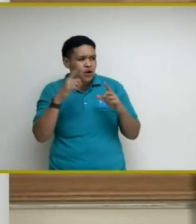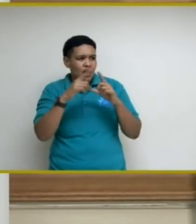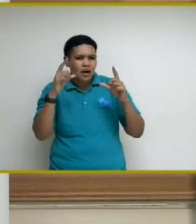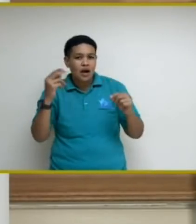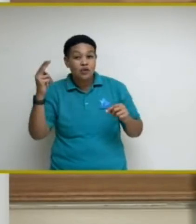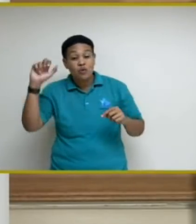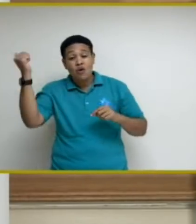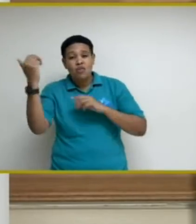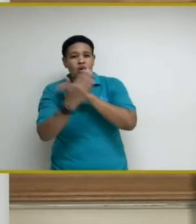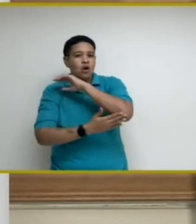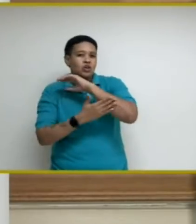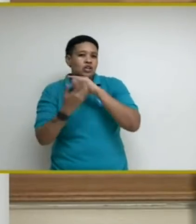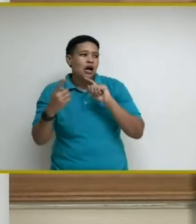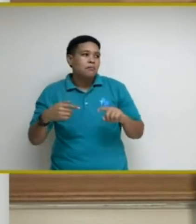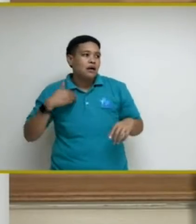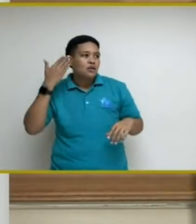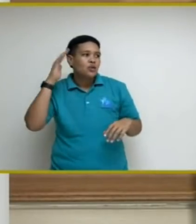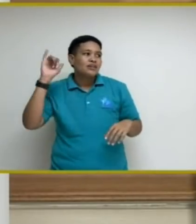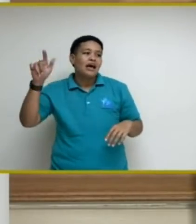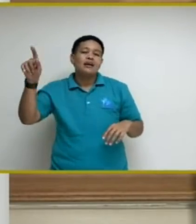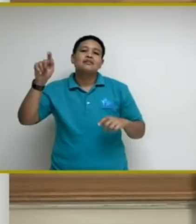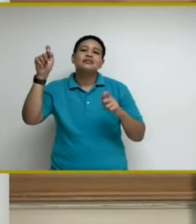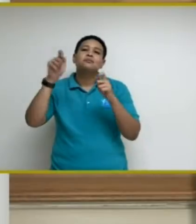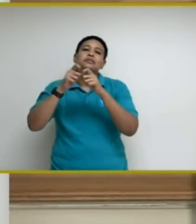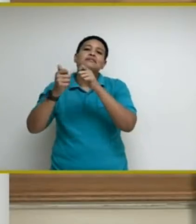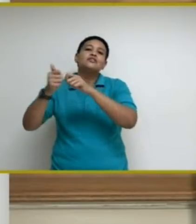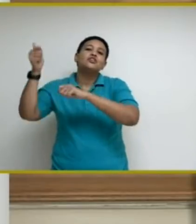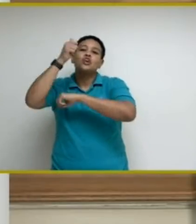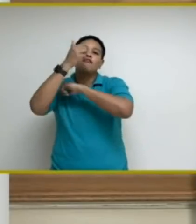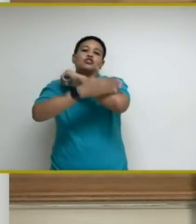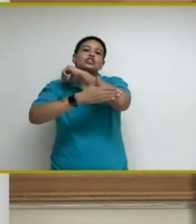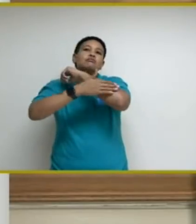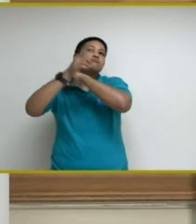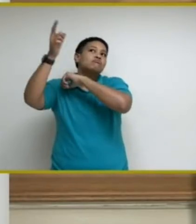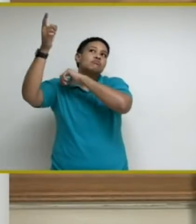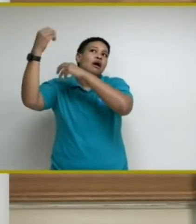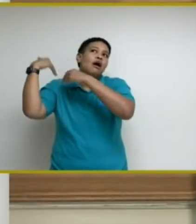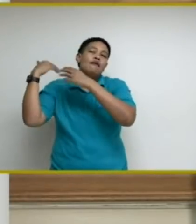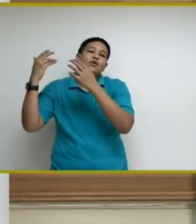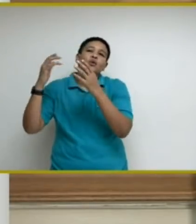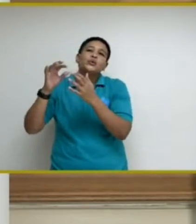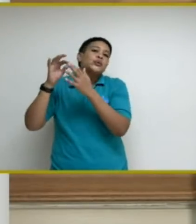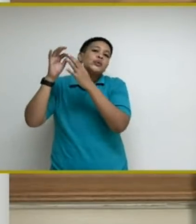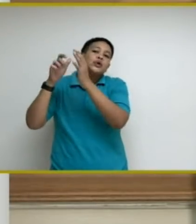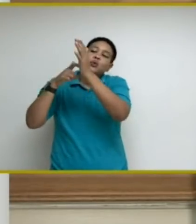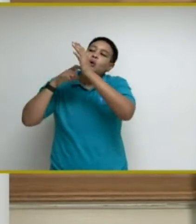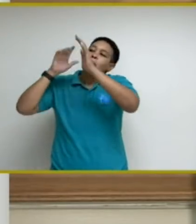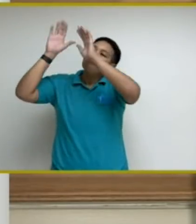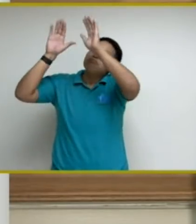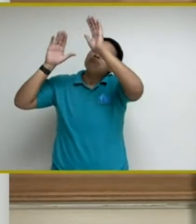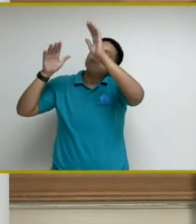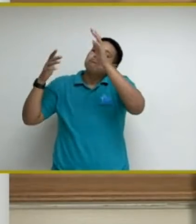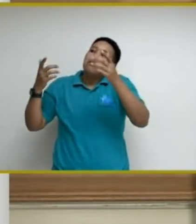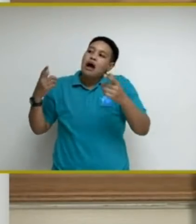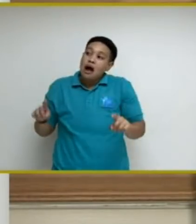elsewhere, so I don't know if that particular sovereign state has unique requirements, which is